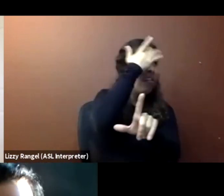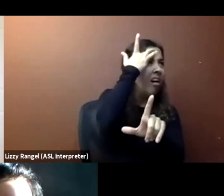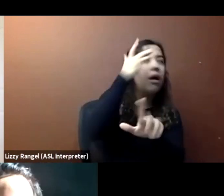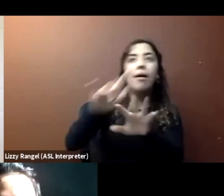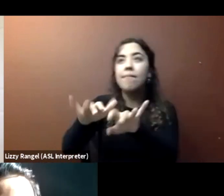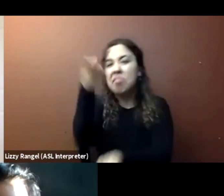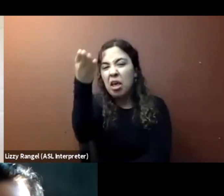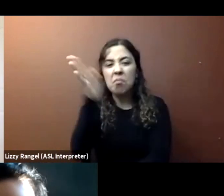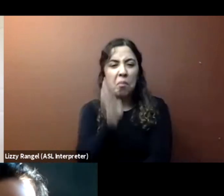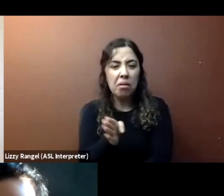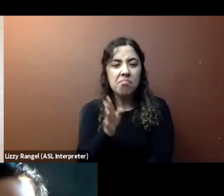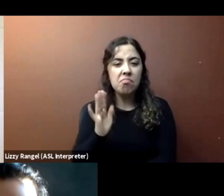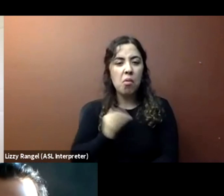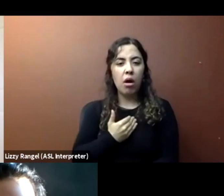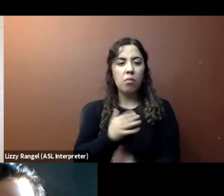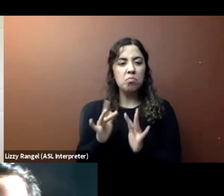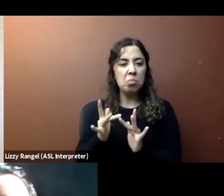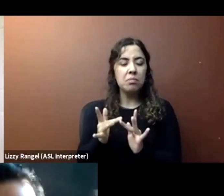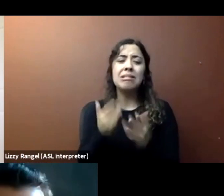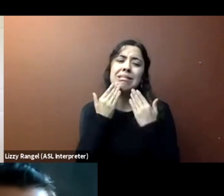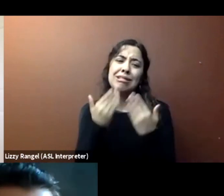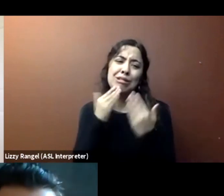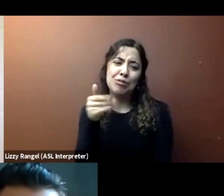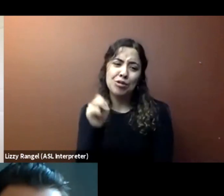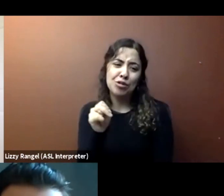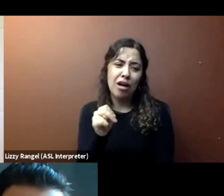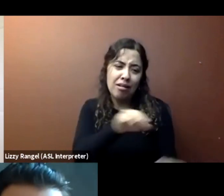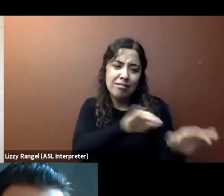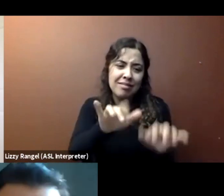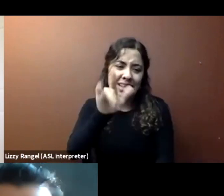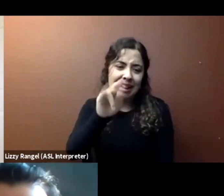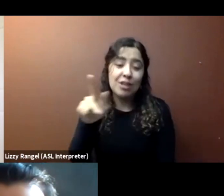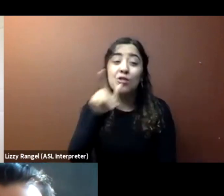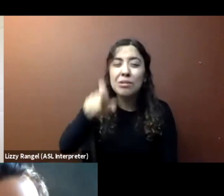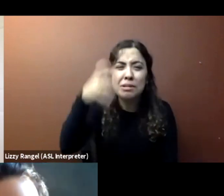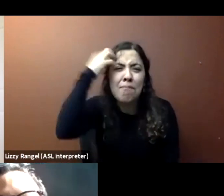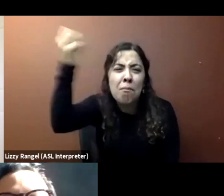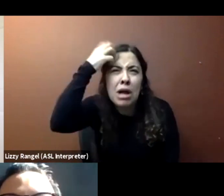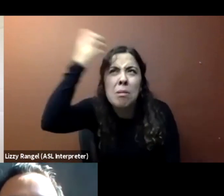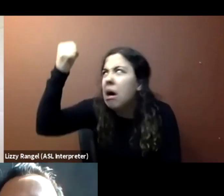got you. Thank you, John, for putting that in the link. You didn't have to just memorize all those instructions.